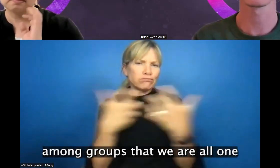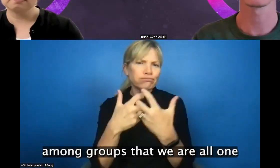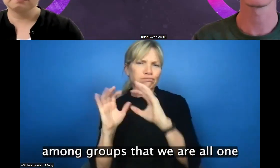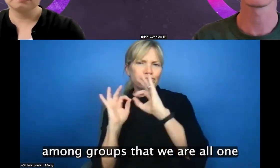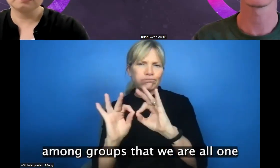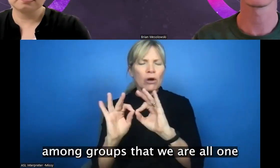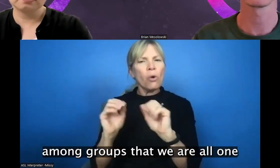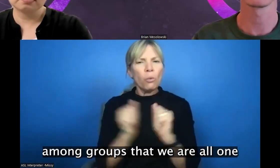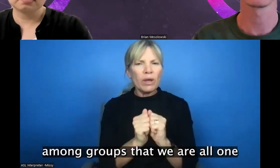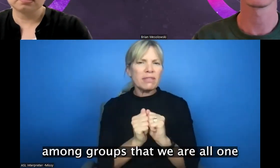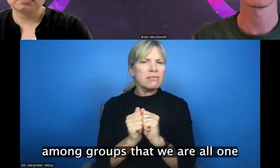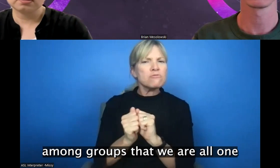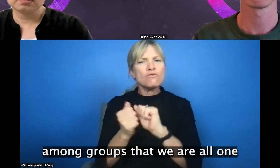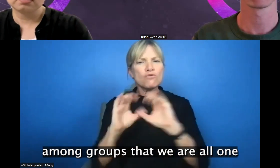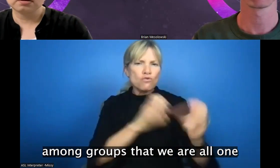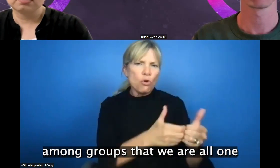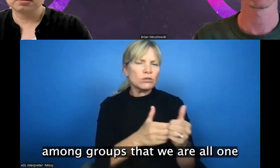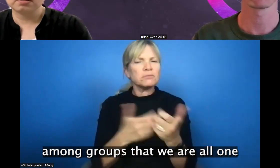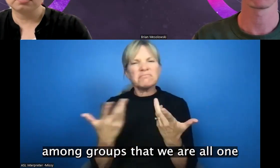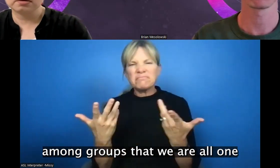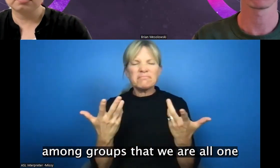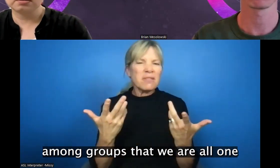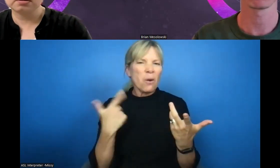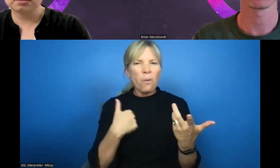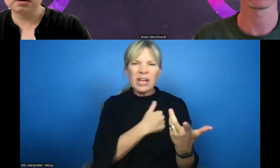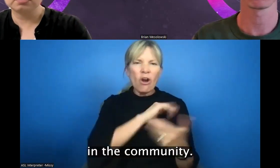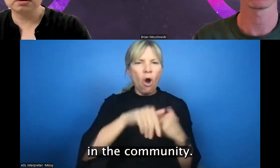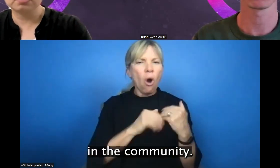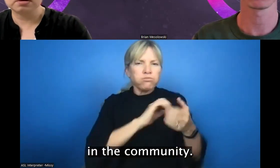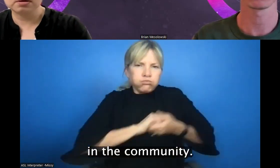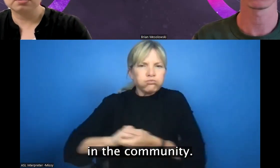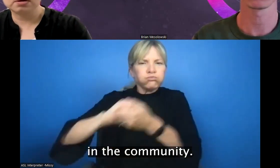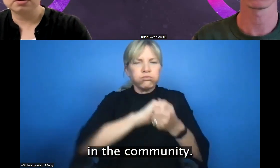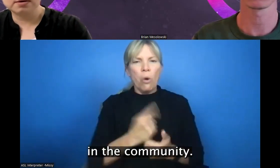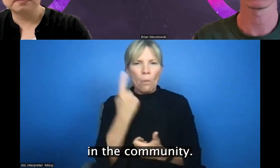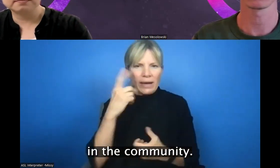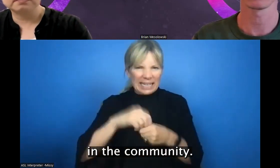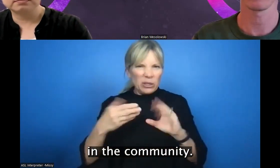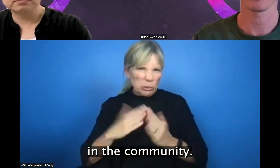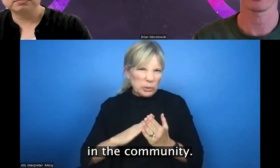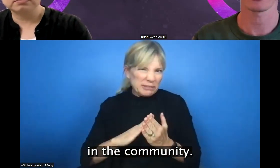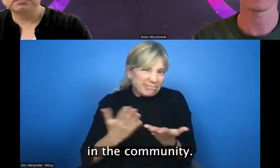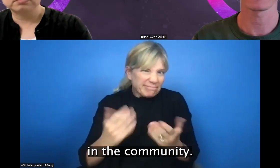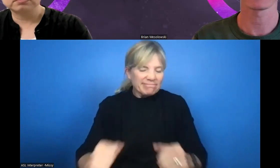among groups, that we are all one in the community.